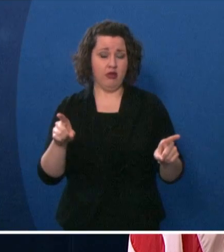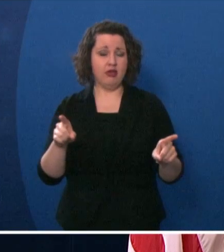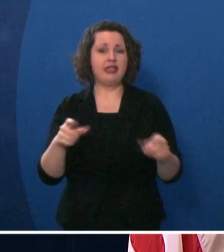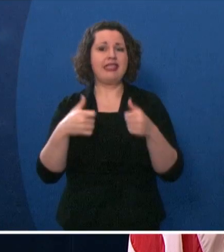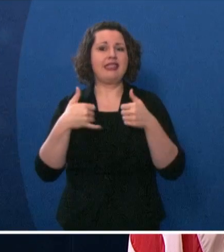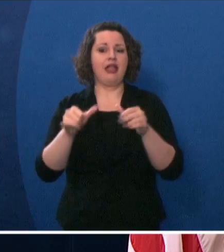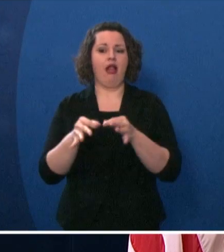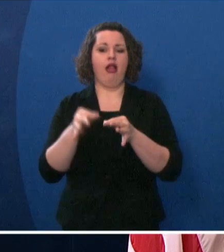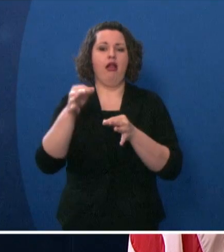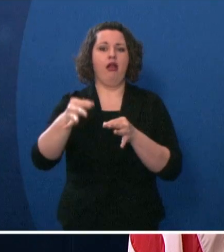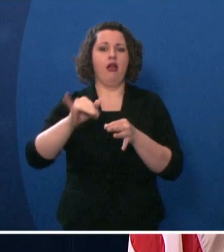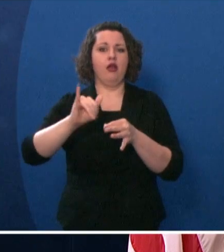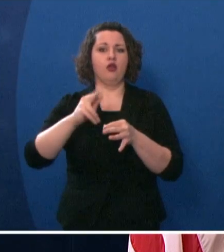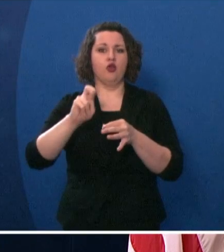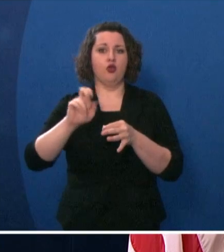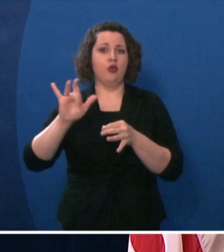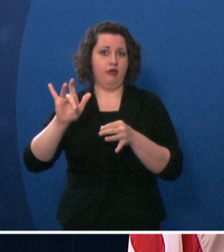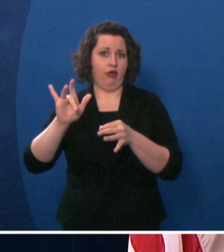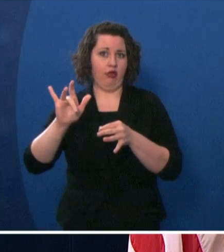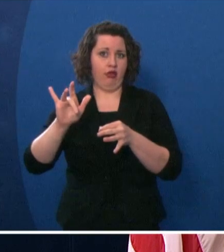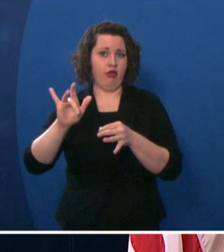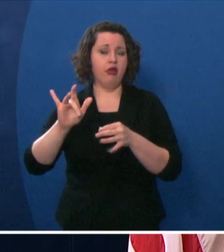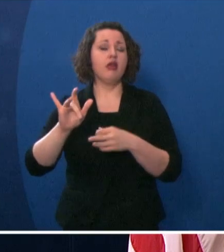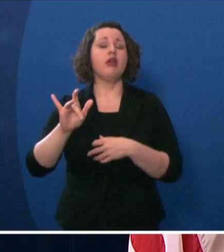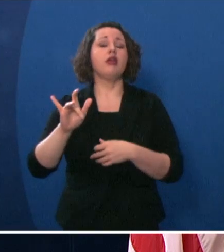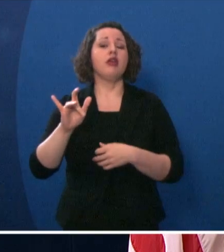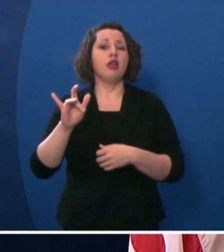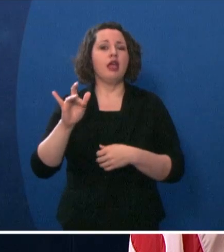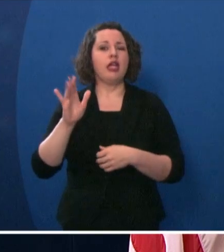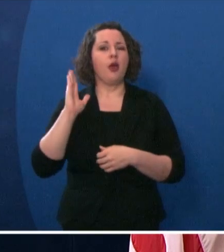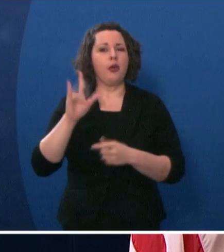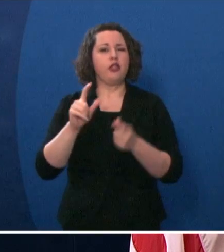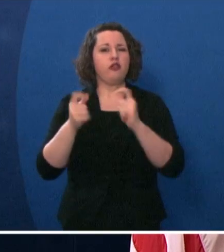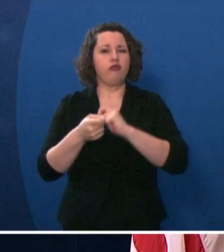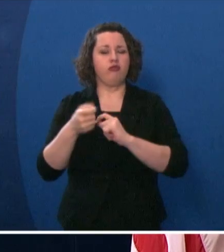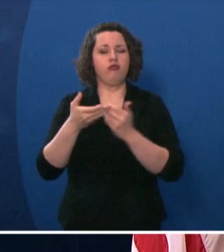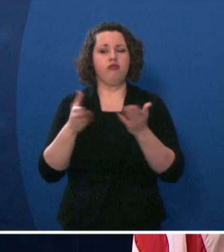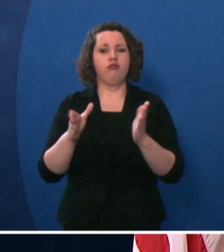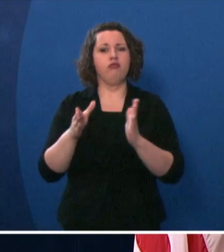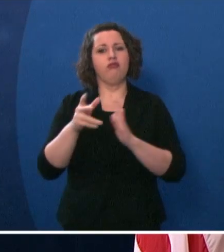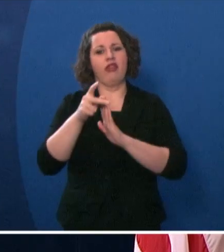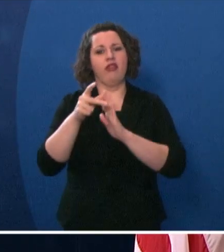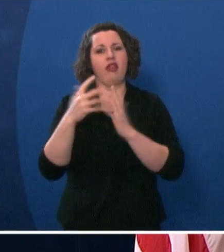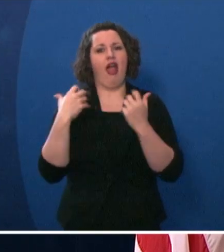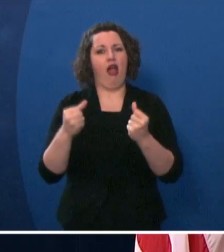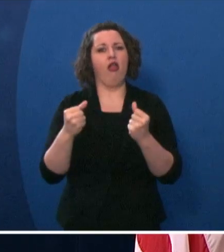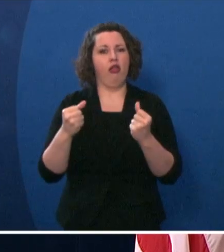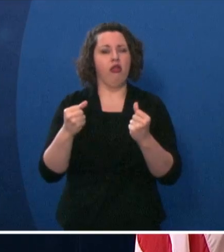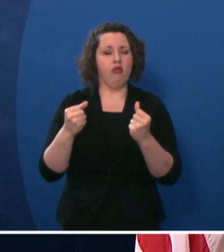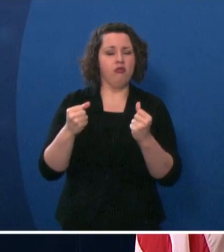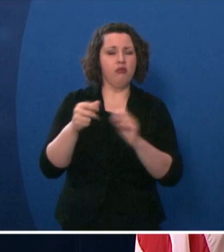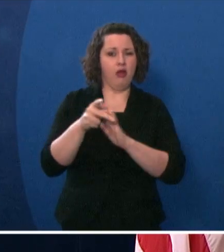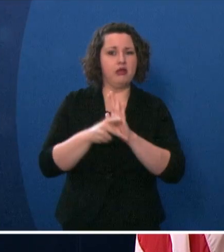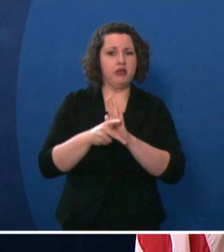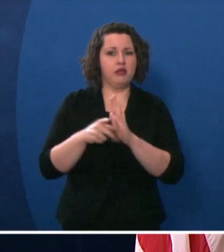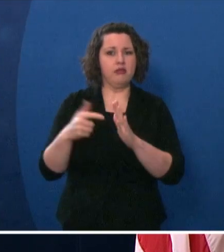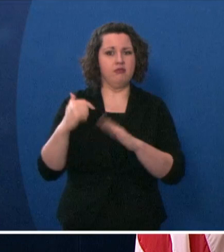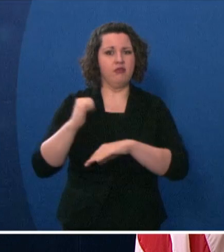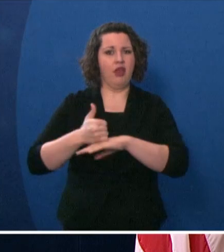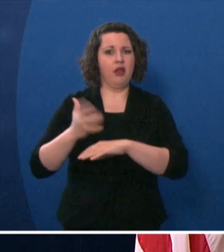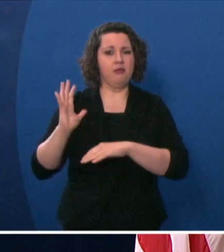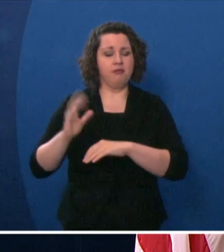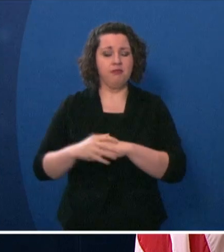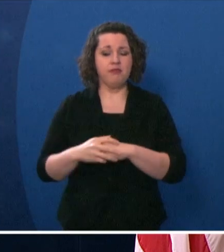be extended through June 25th, and I'm making some changes to public health measures that we have had in place. As I